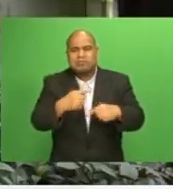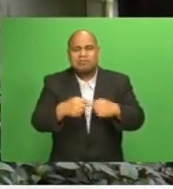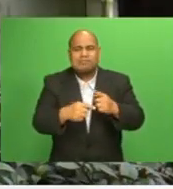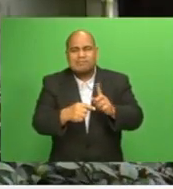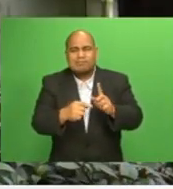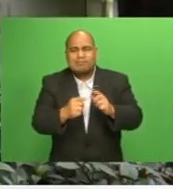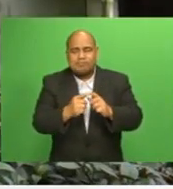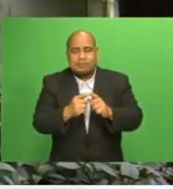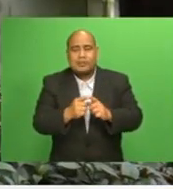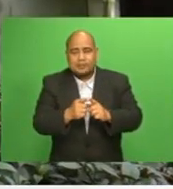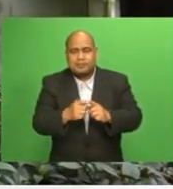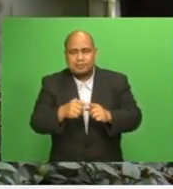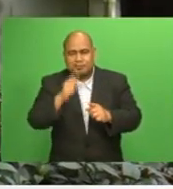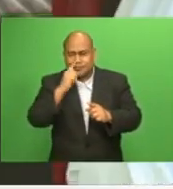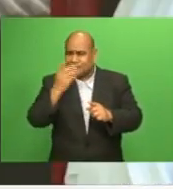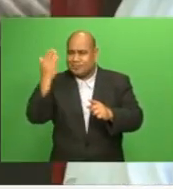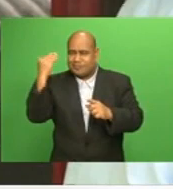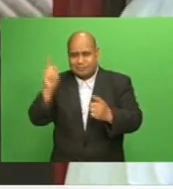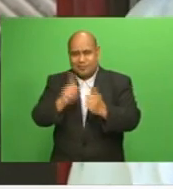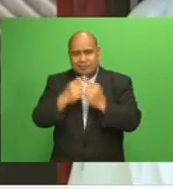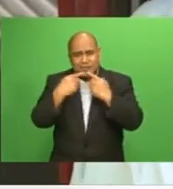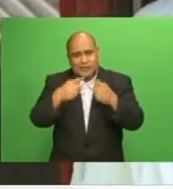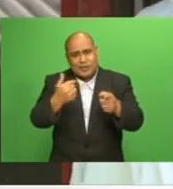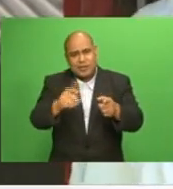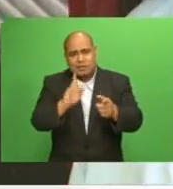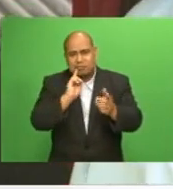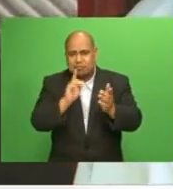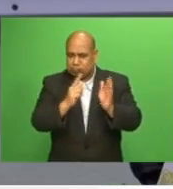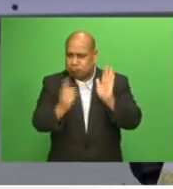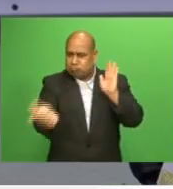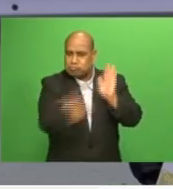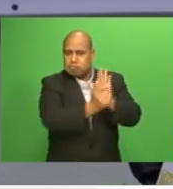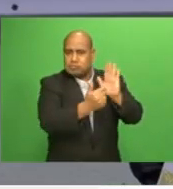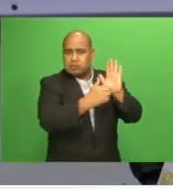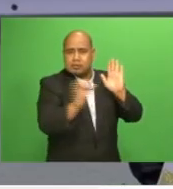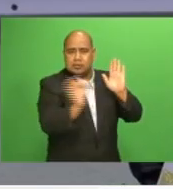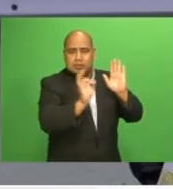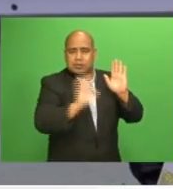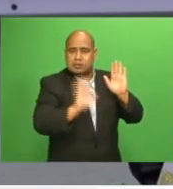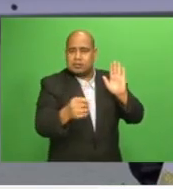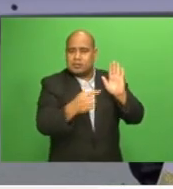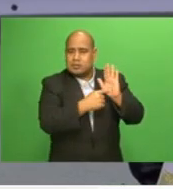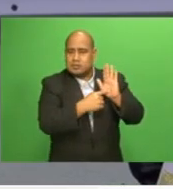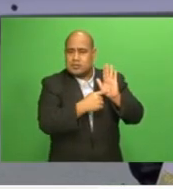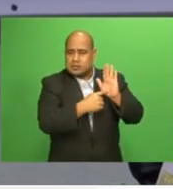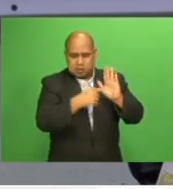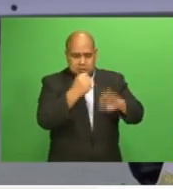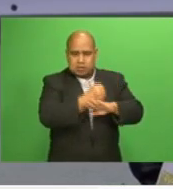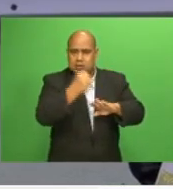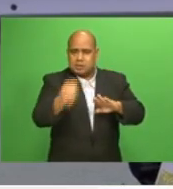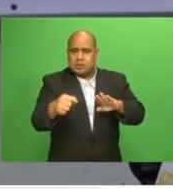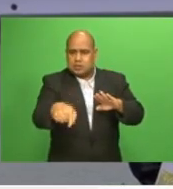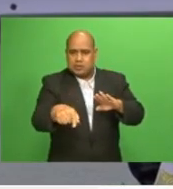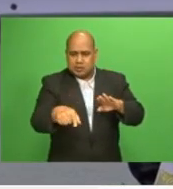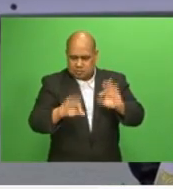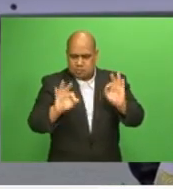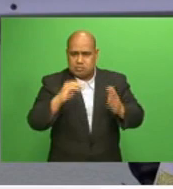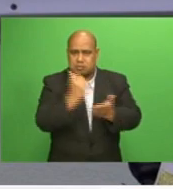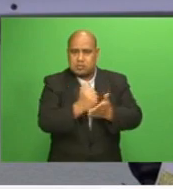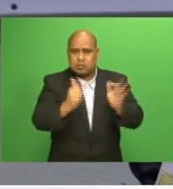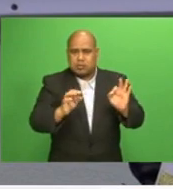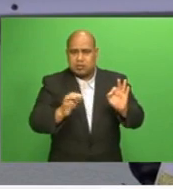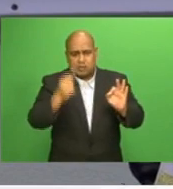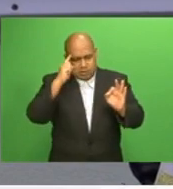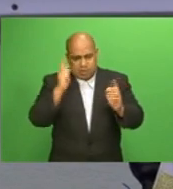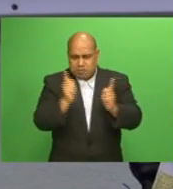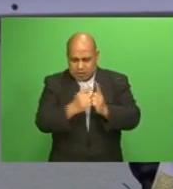Monday was illegal and that he has no authority to call such a meeting. And those who are instigating those